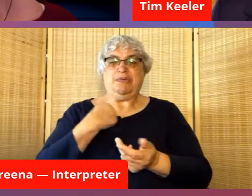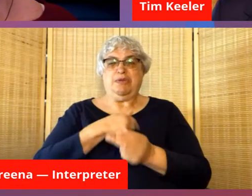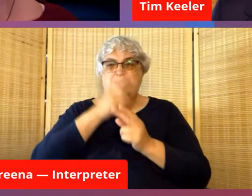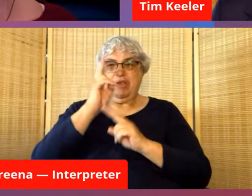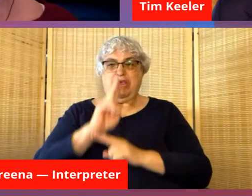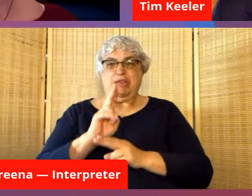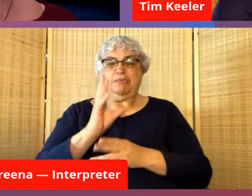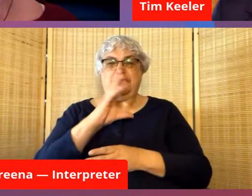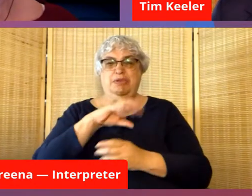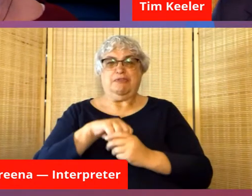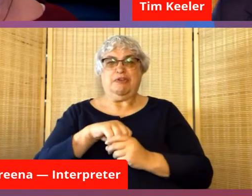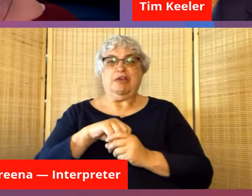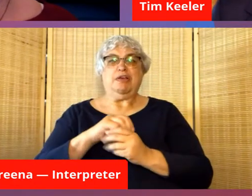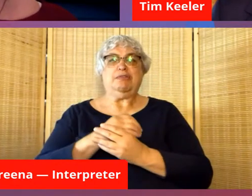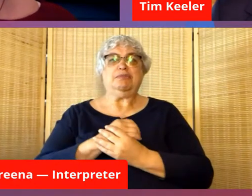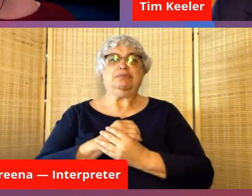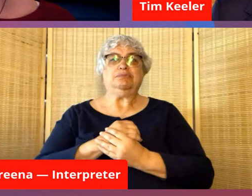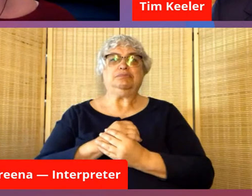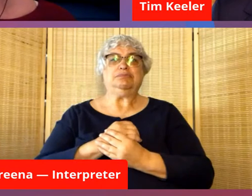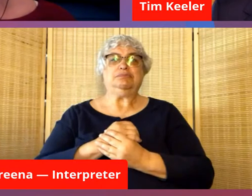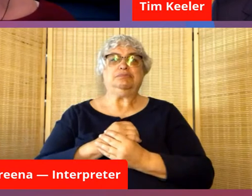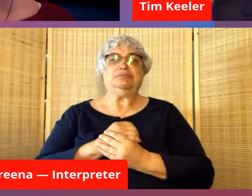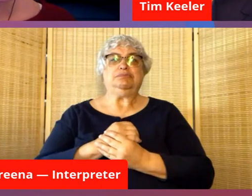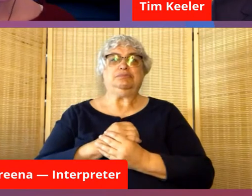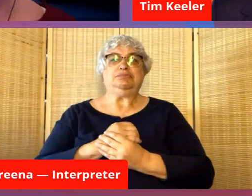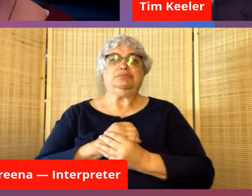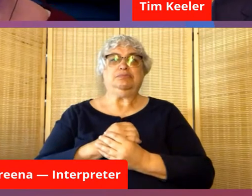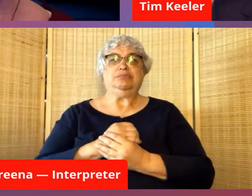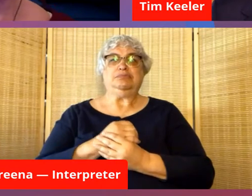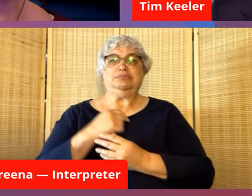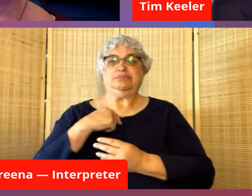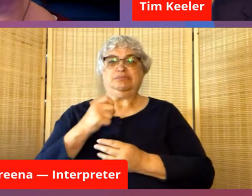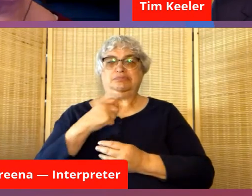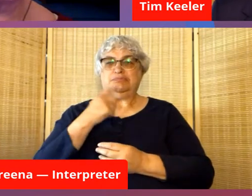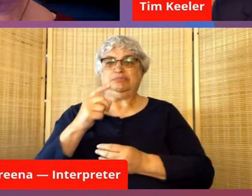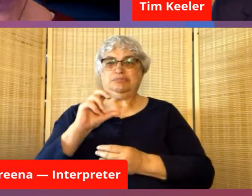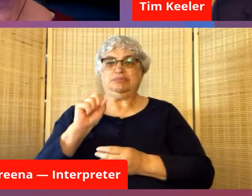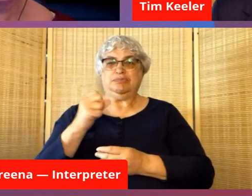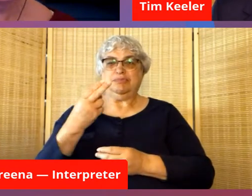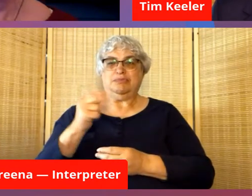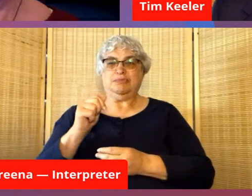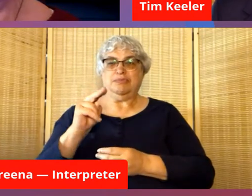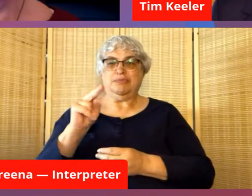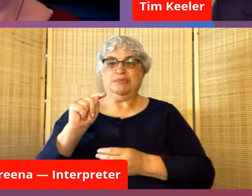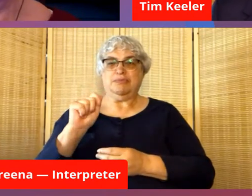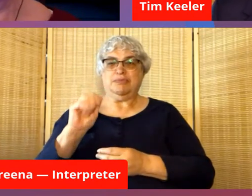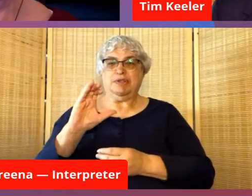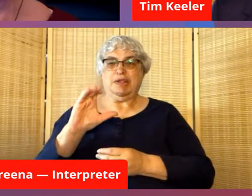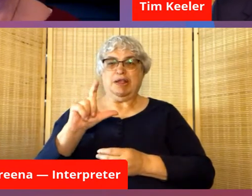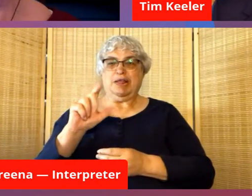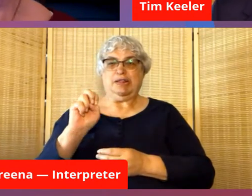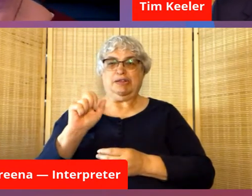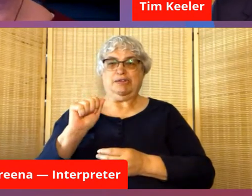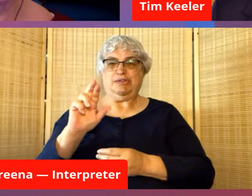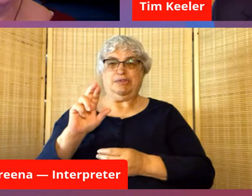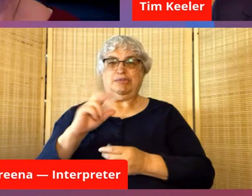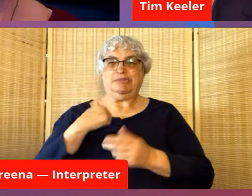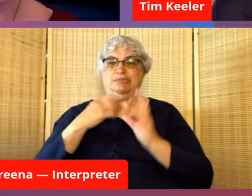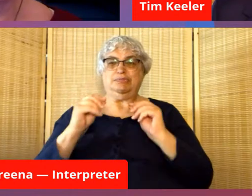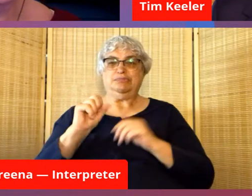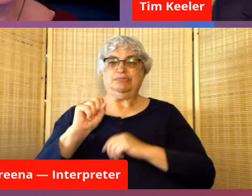of it. Oh, well, and again, you know, I have to say I heard Chanticleer for the first time when I taught at